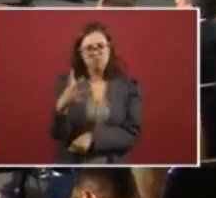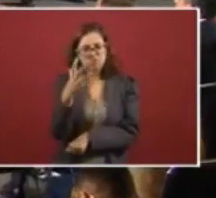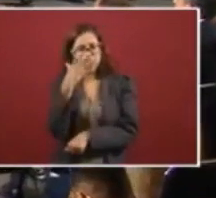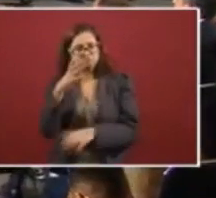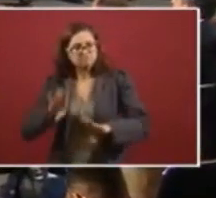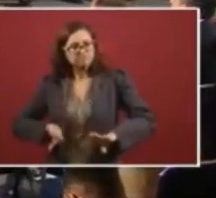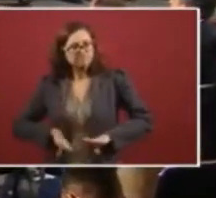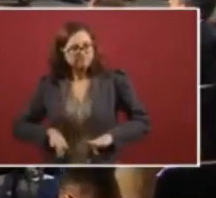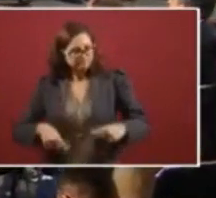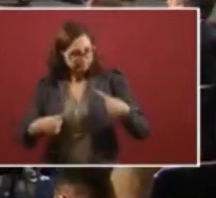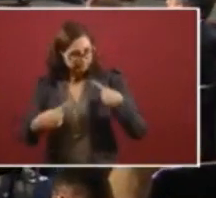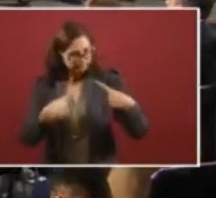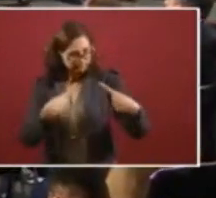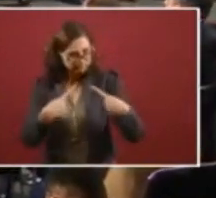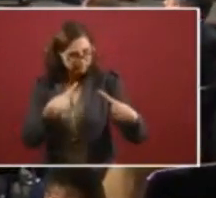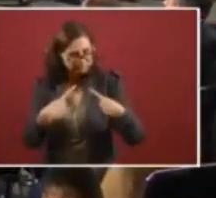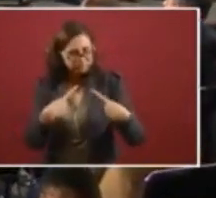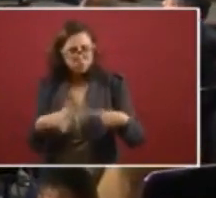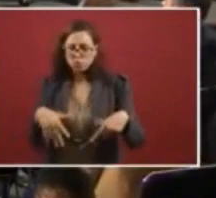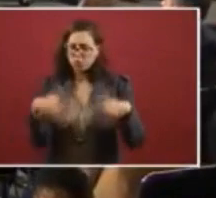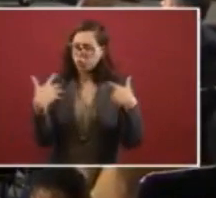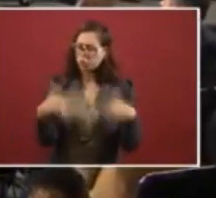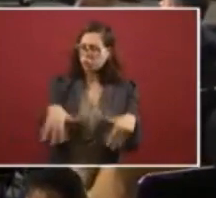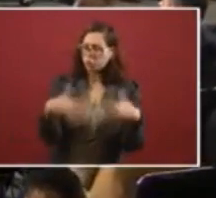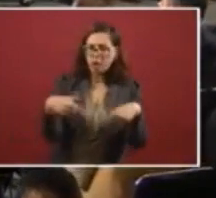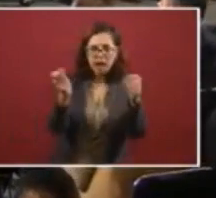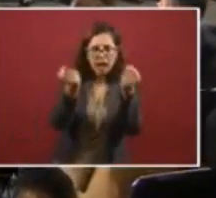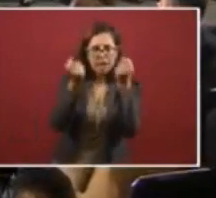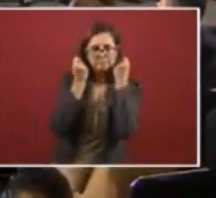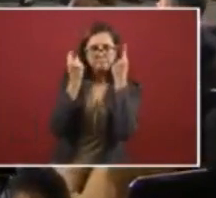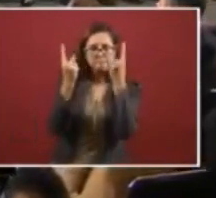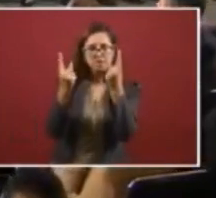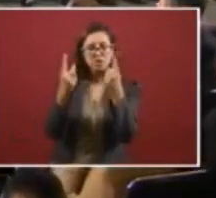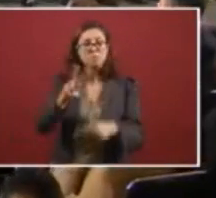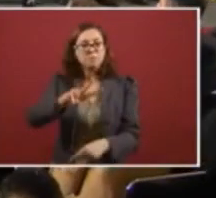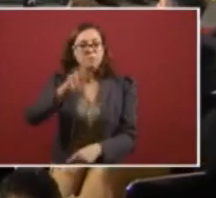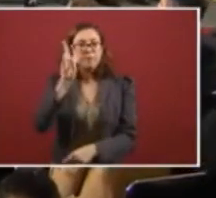that Mr. Bartlett has.